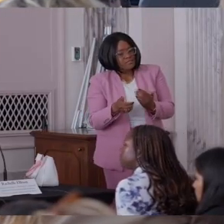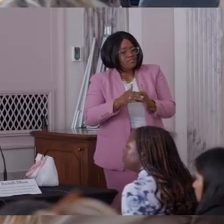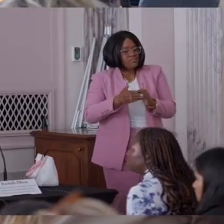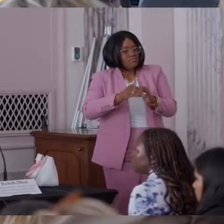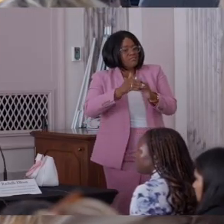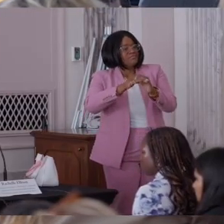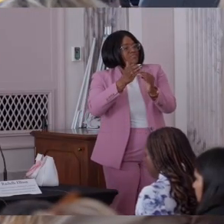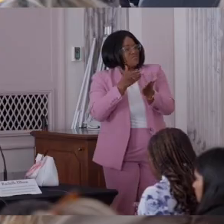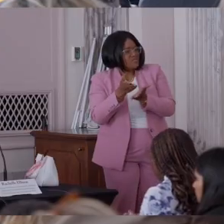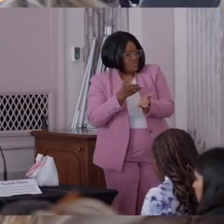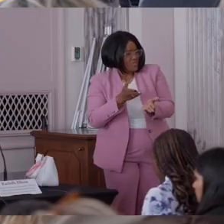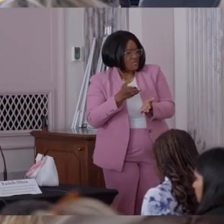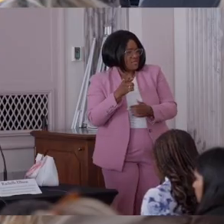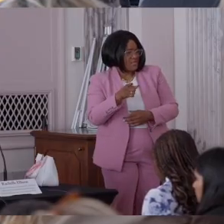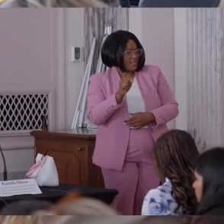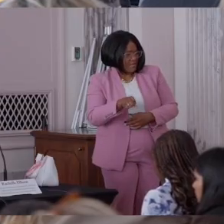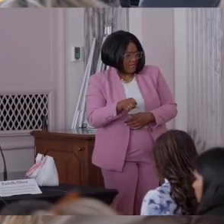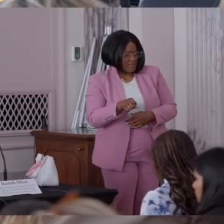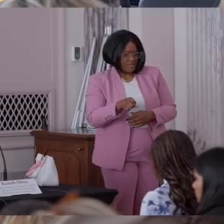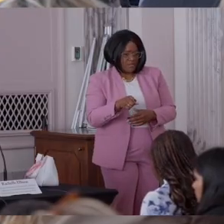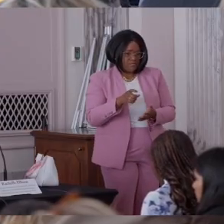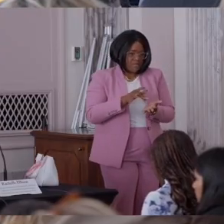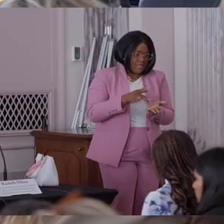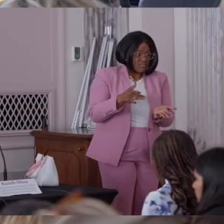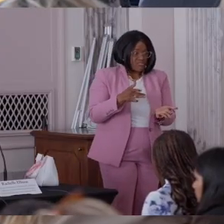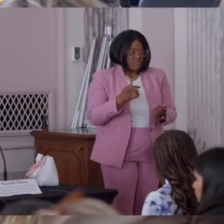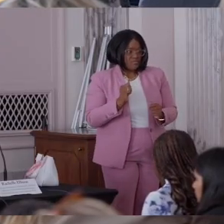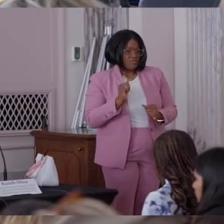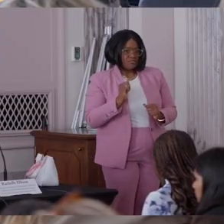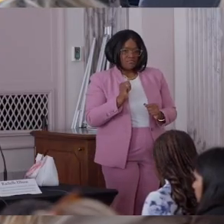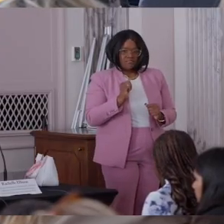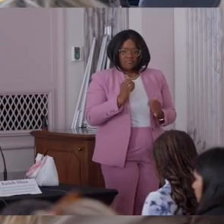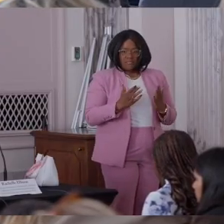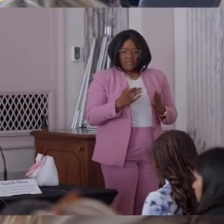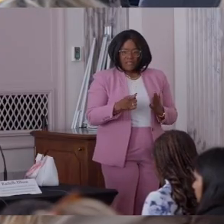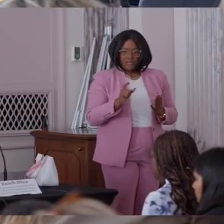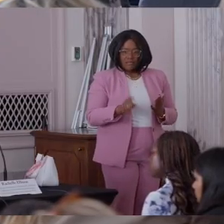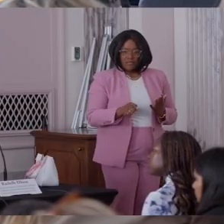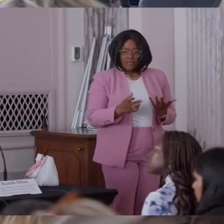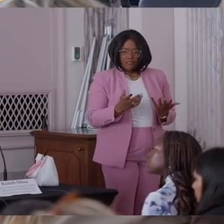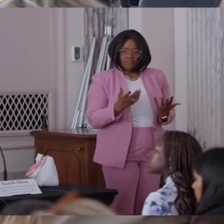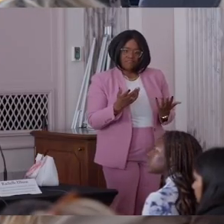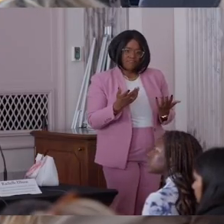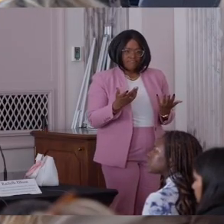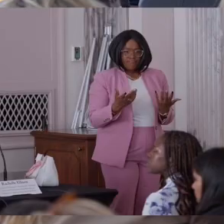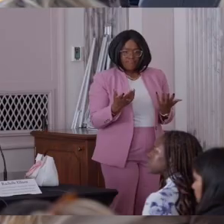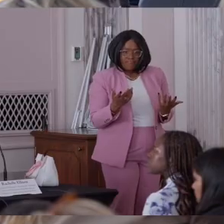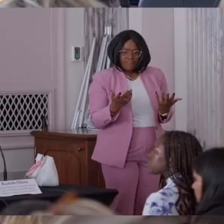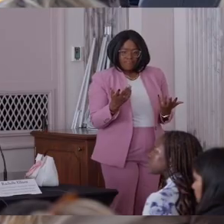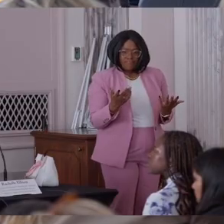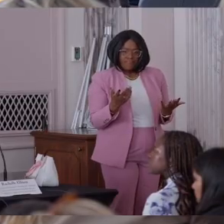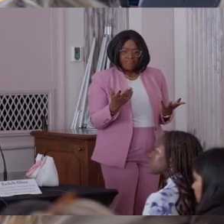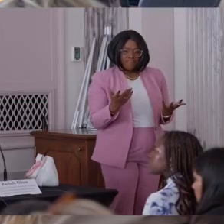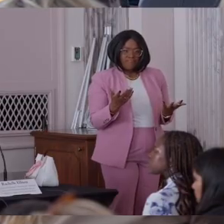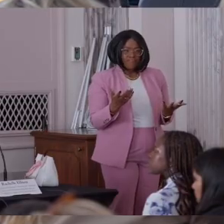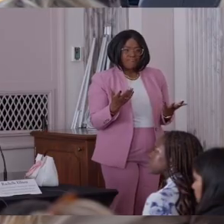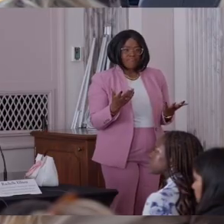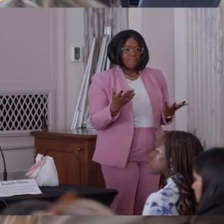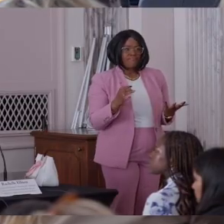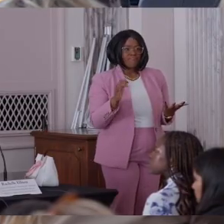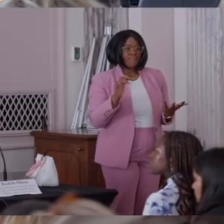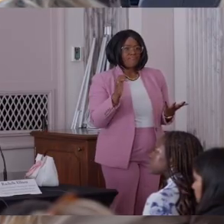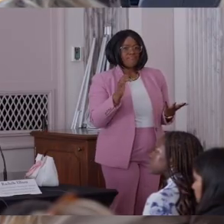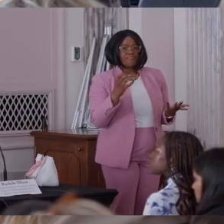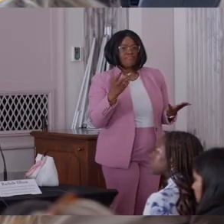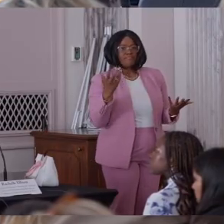serving get to whatever else they need, whether it's medication or maybe even like a higher